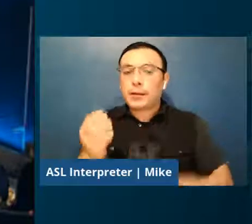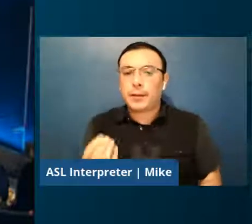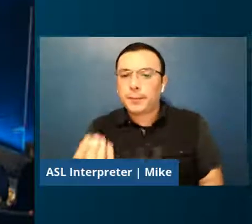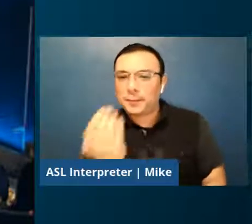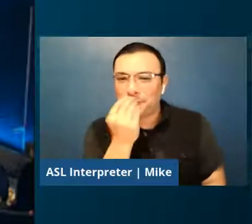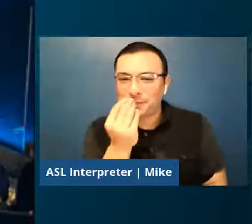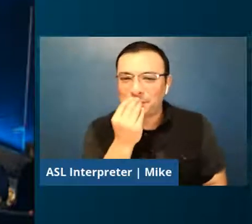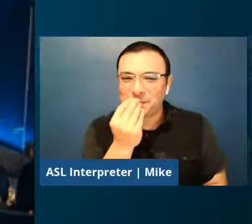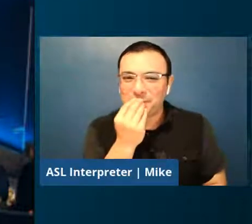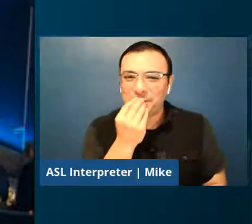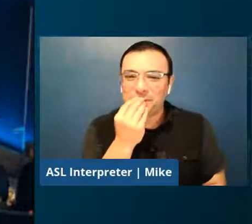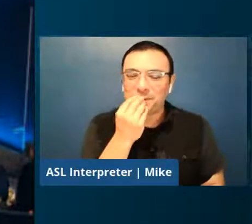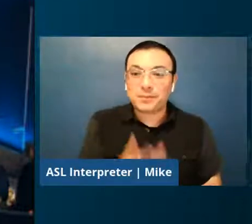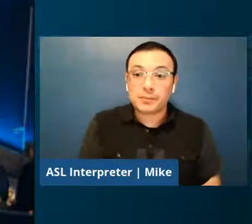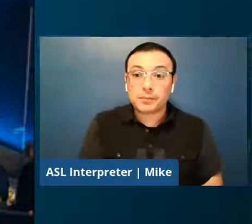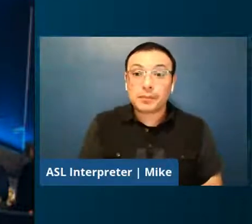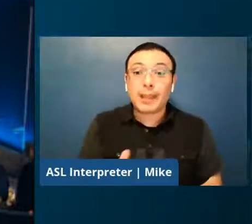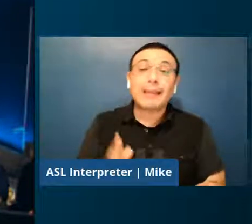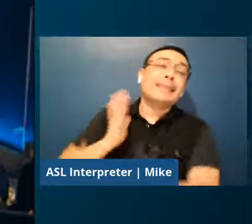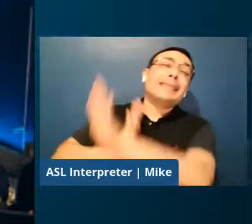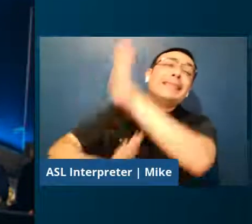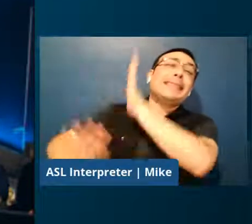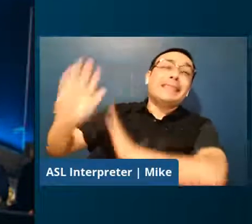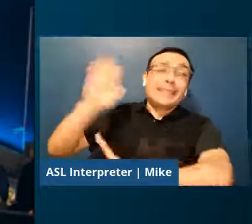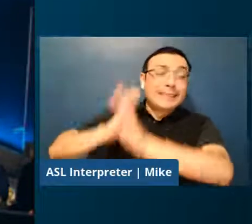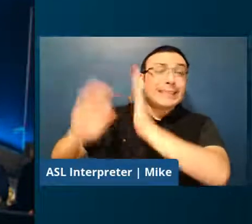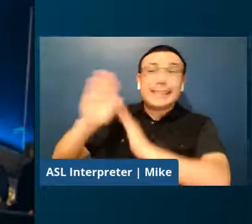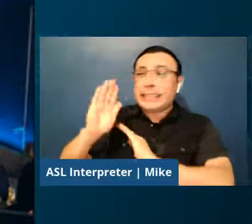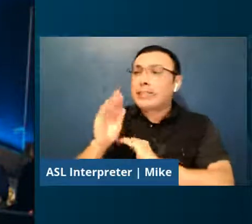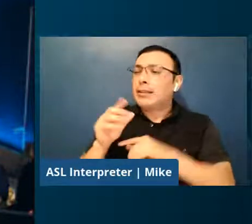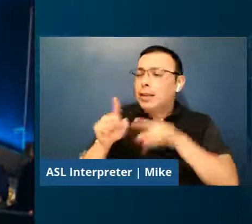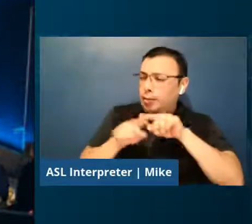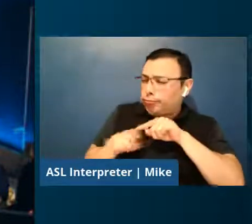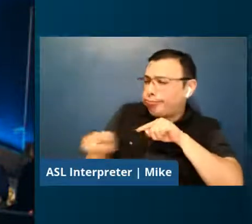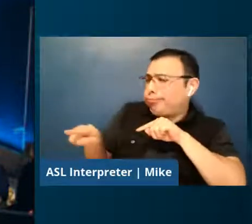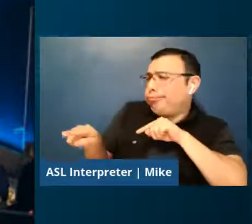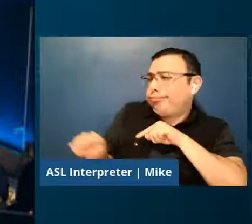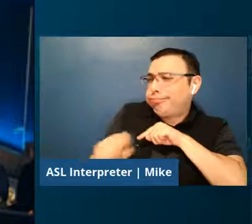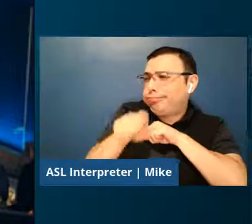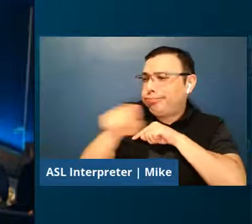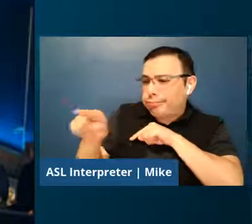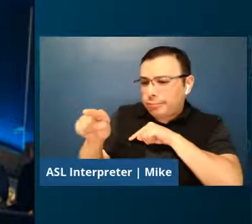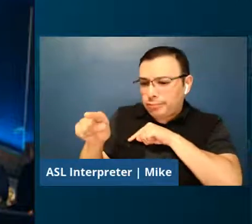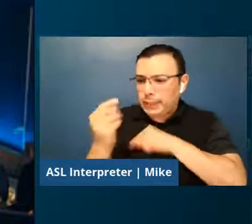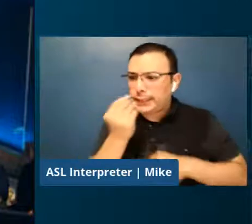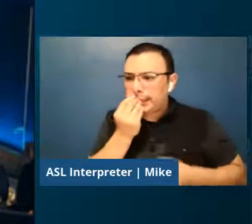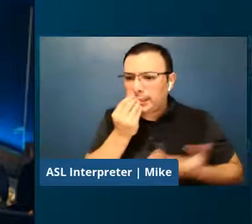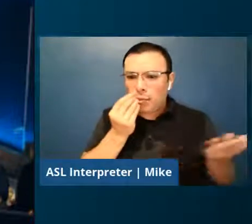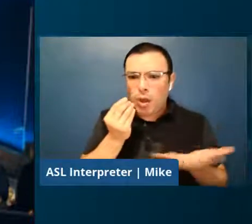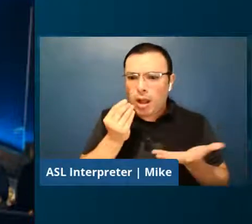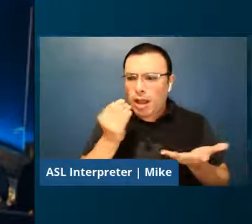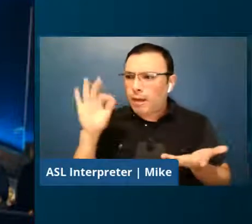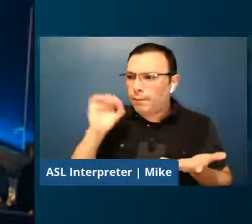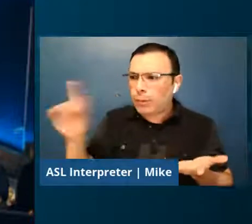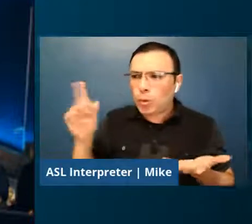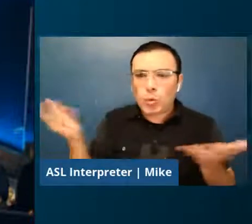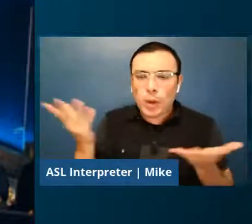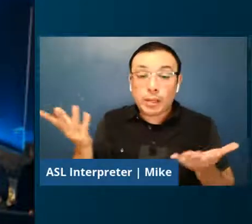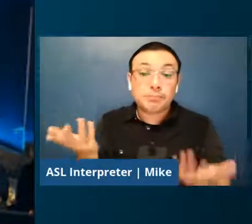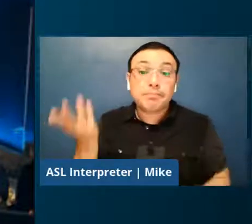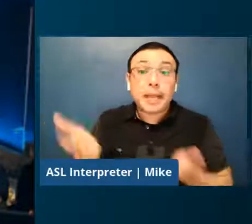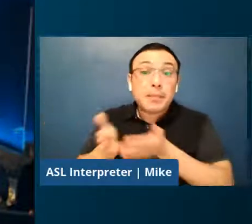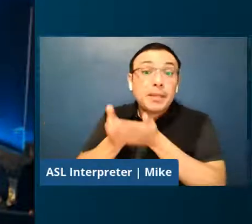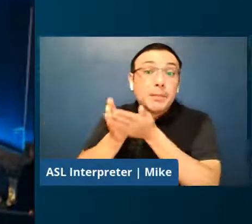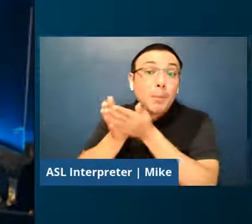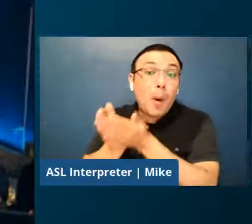food or lack thereof while they were on these long expeditions. So maybe they were on a boat or on a camel